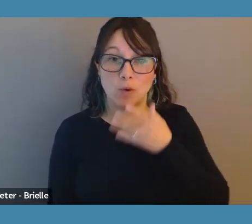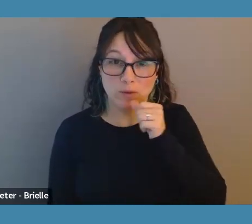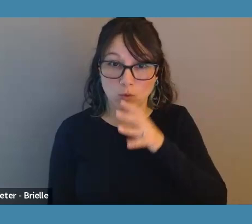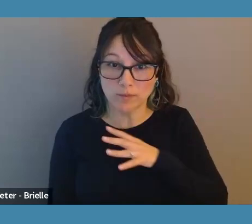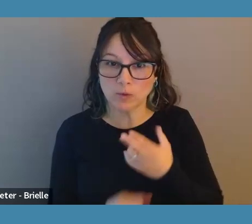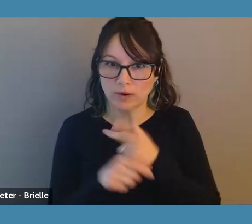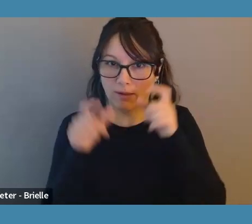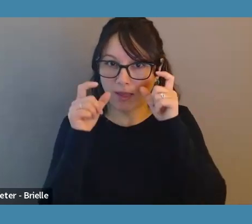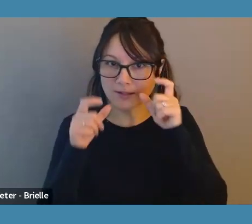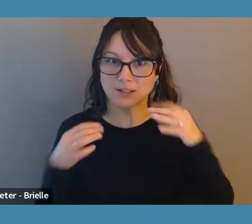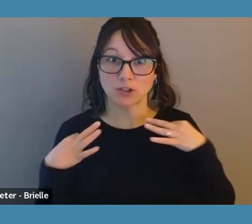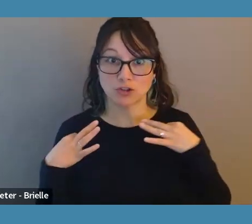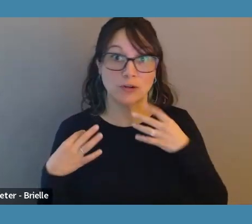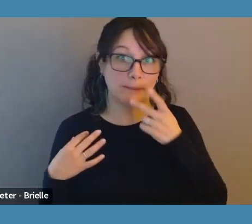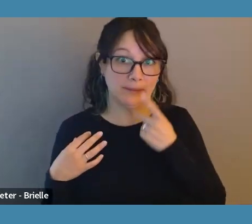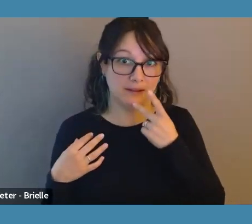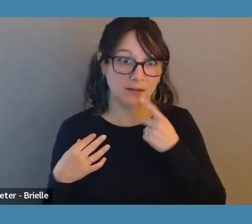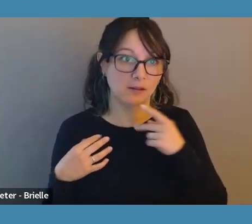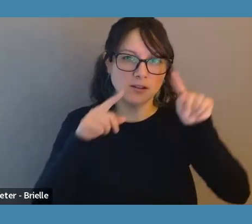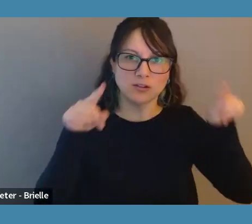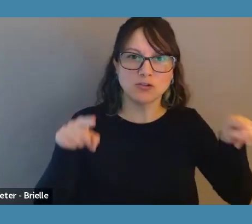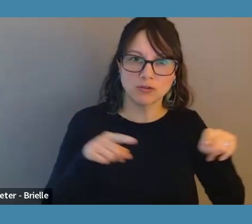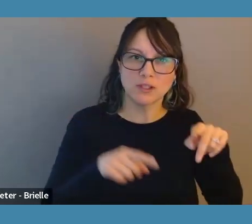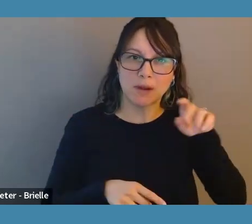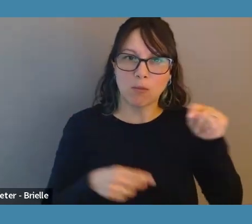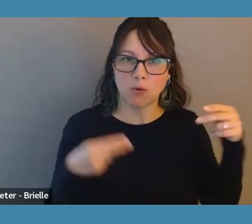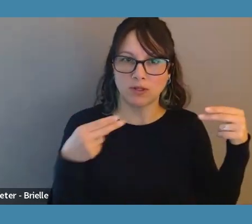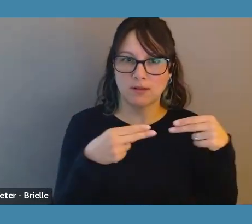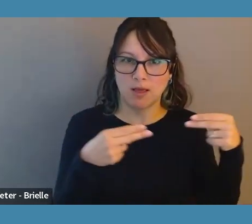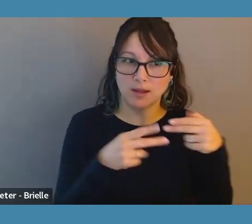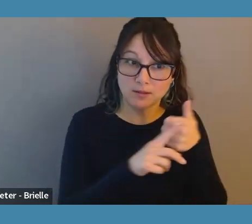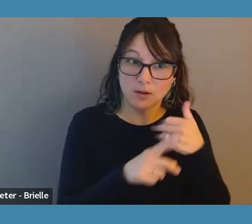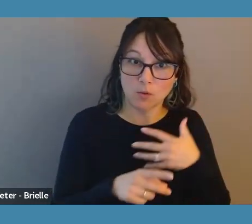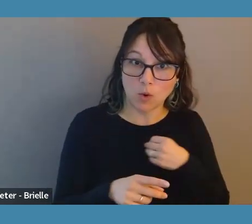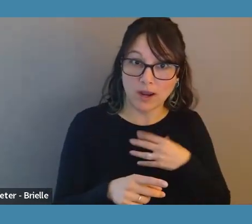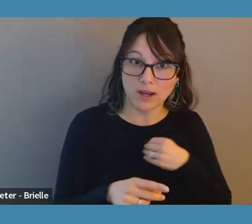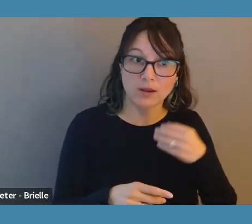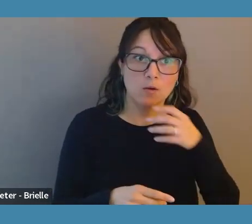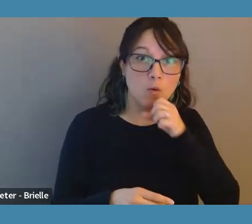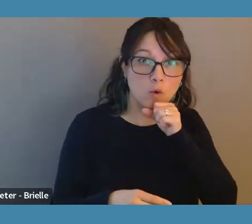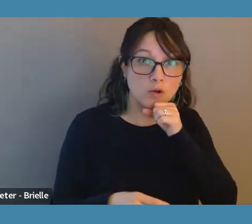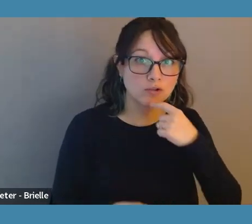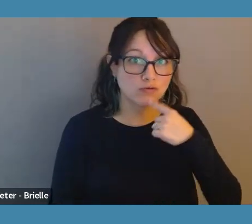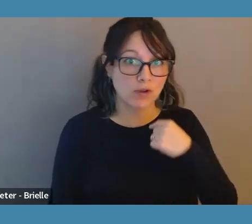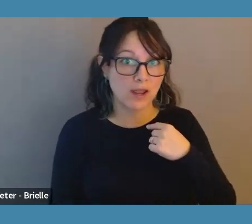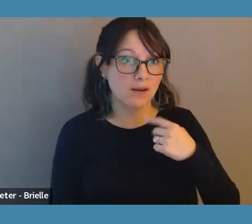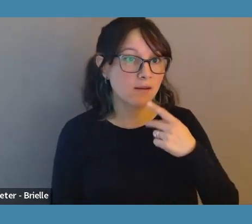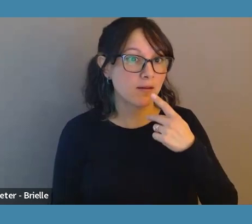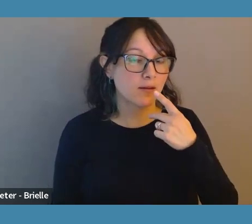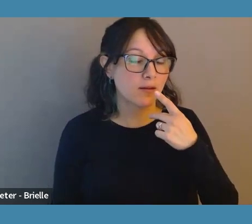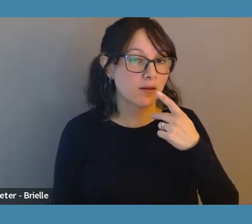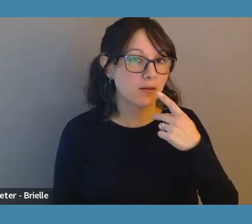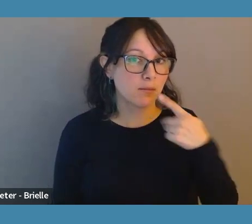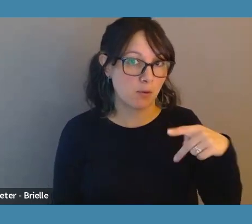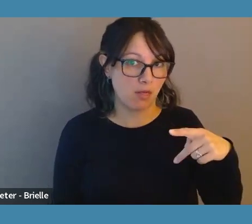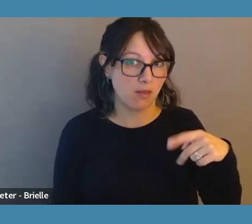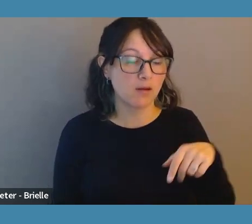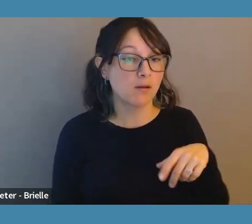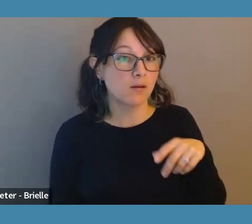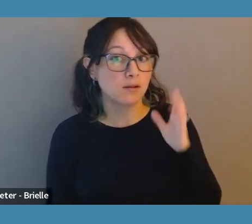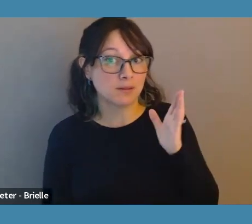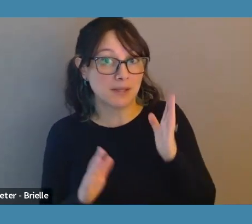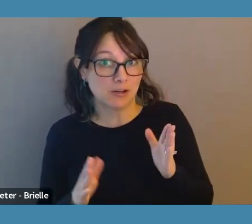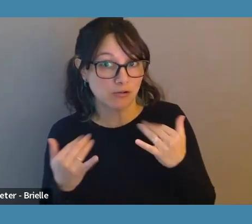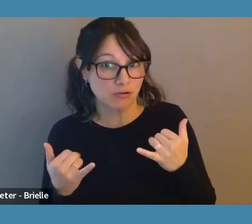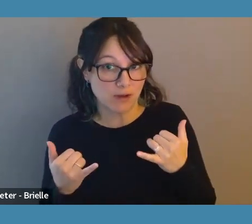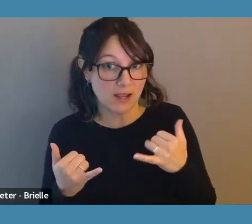shirt. On the screen, we have PowerPoint slides that are white, orange, red, and purple. Our speaker for